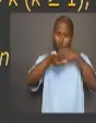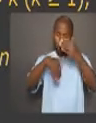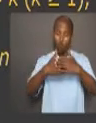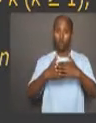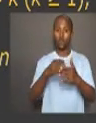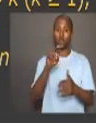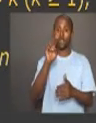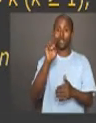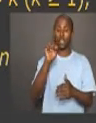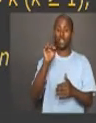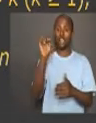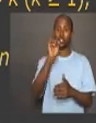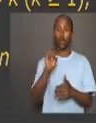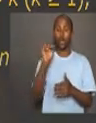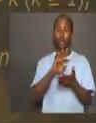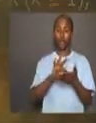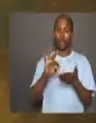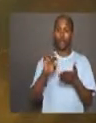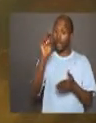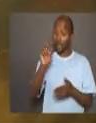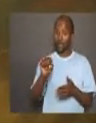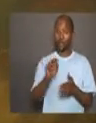any natural number of n.